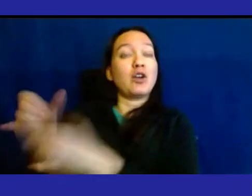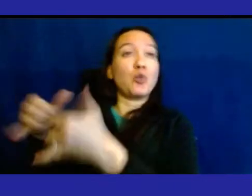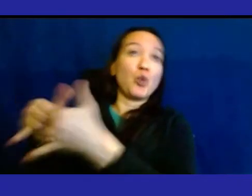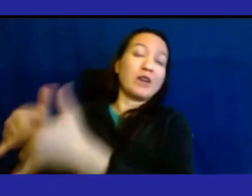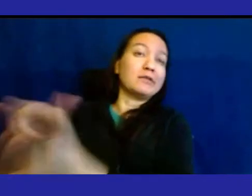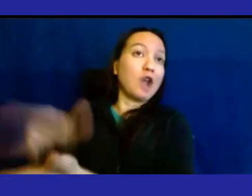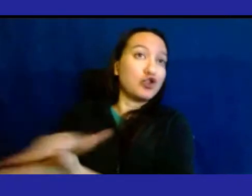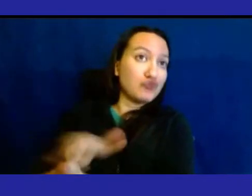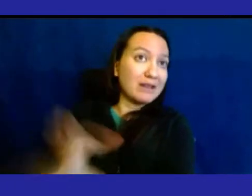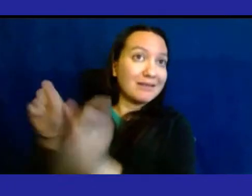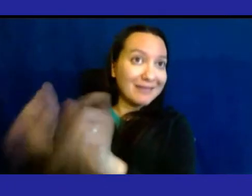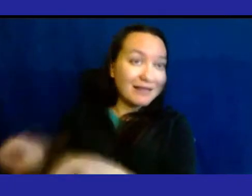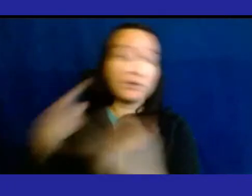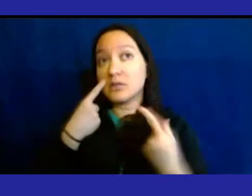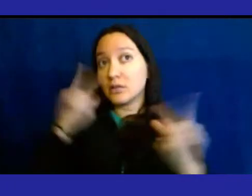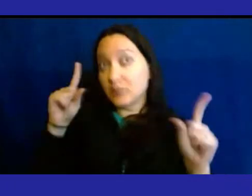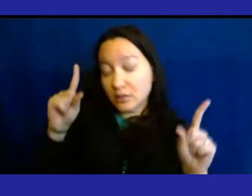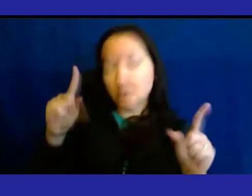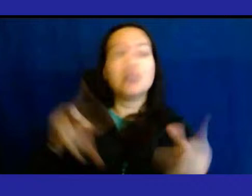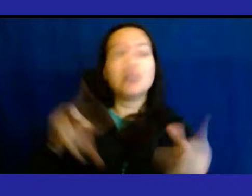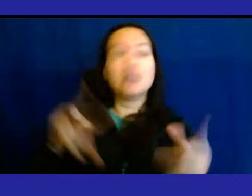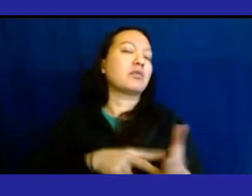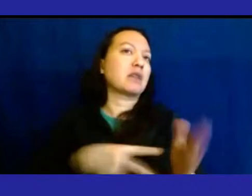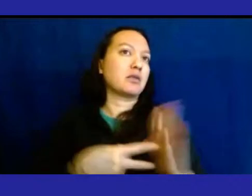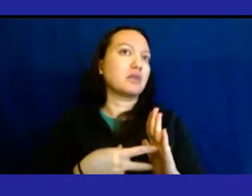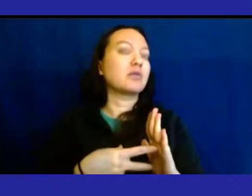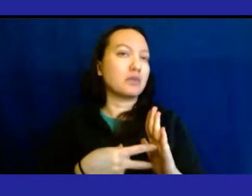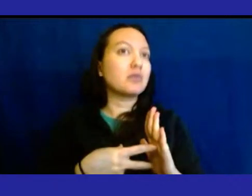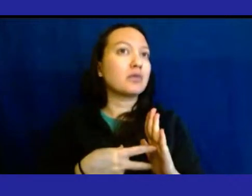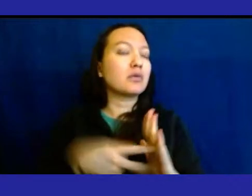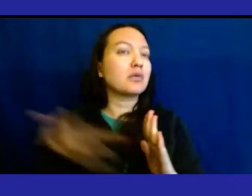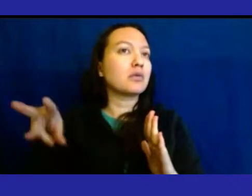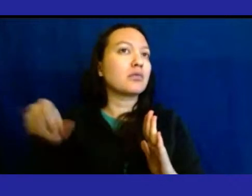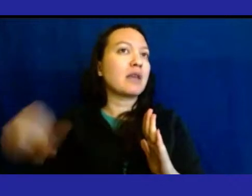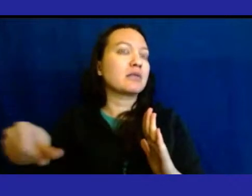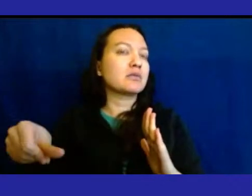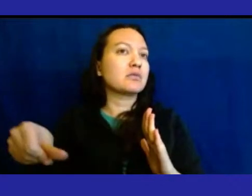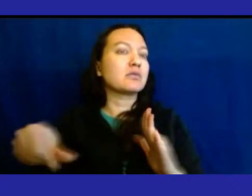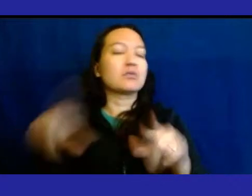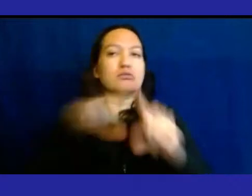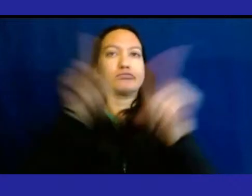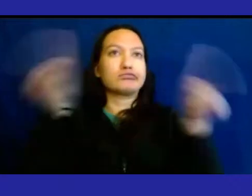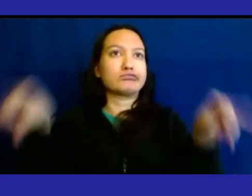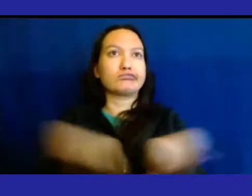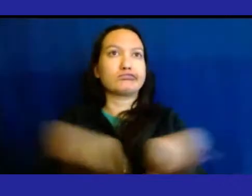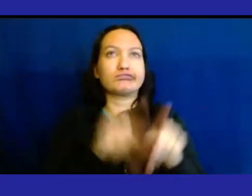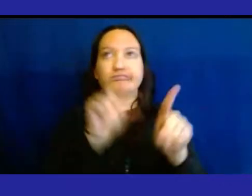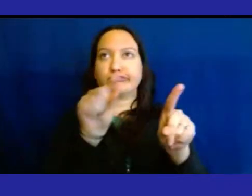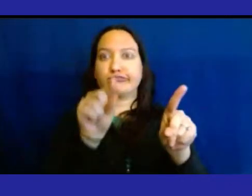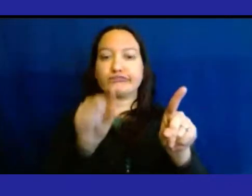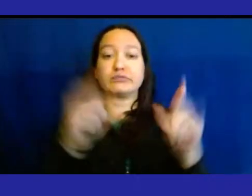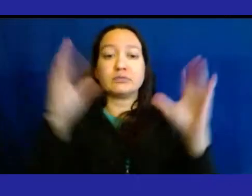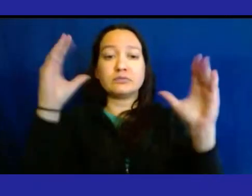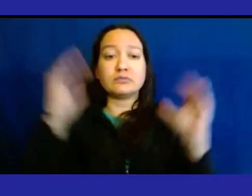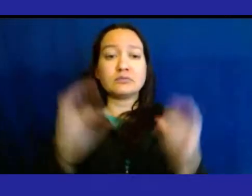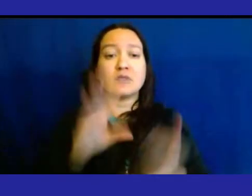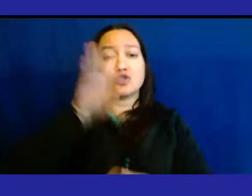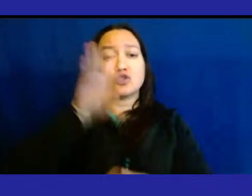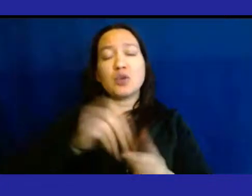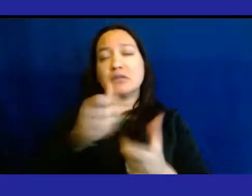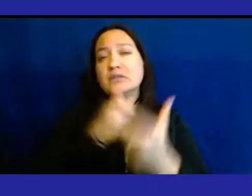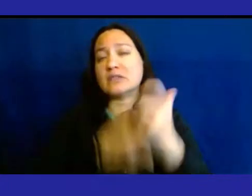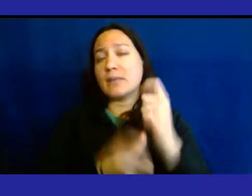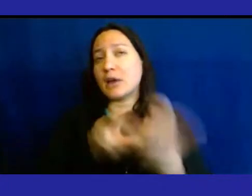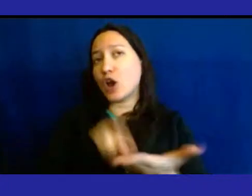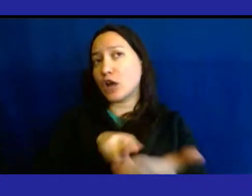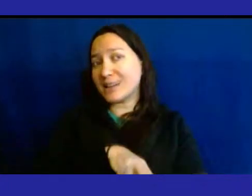to that vendor, then that is the spend that's in that box there. And then the total subcontracted spend. So